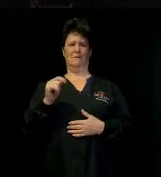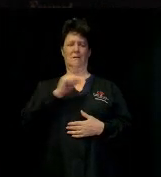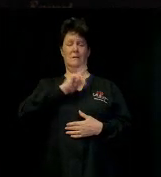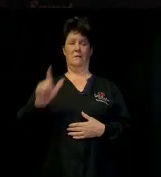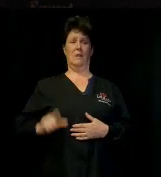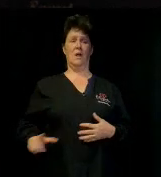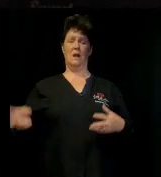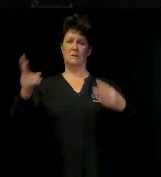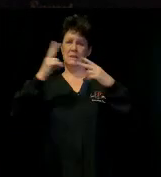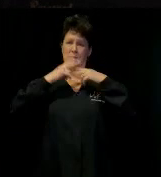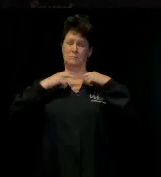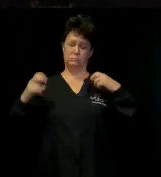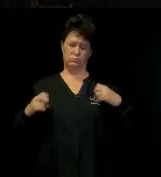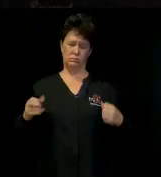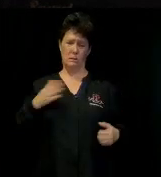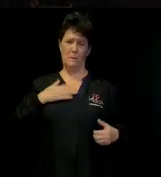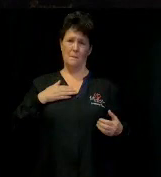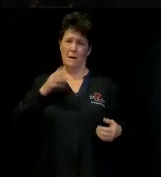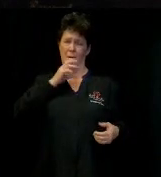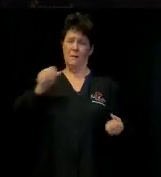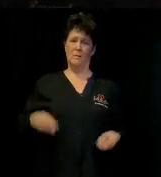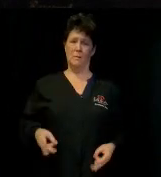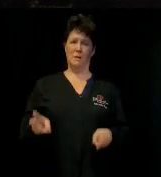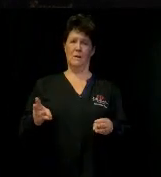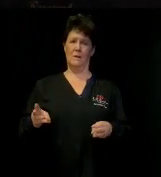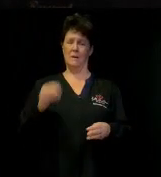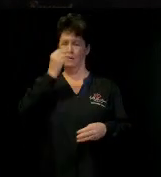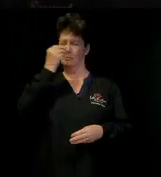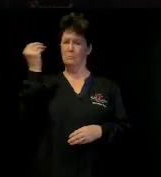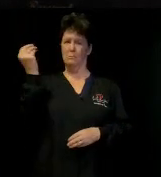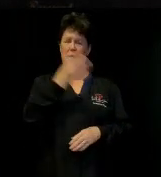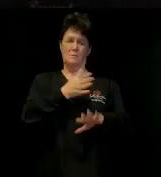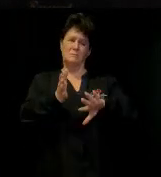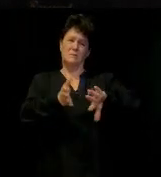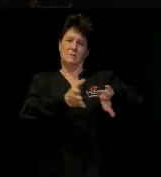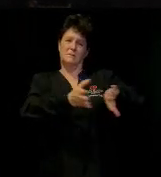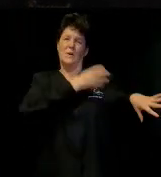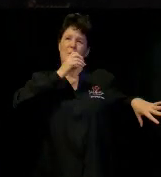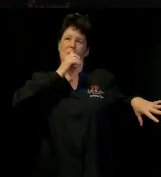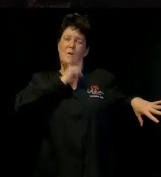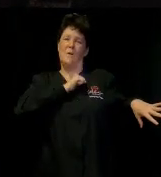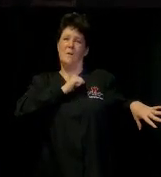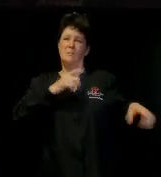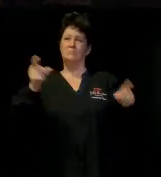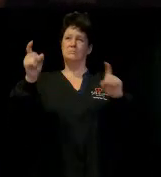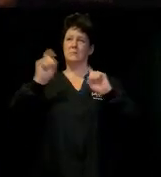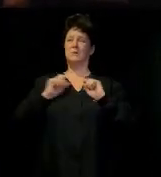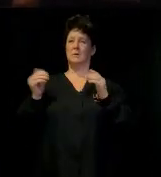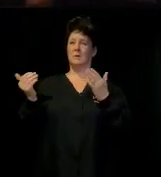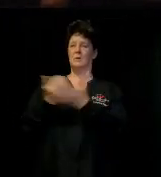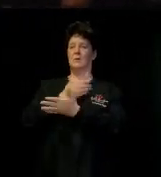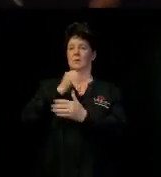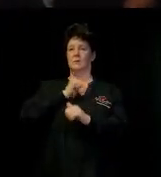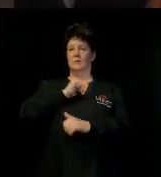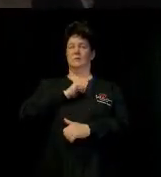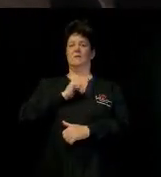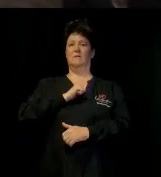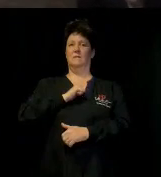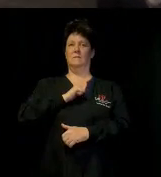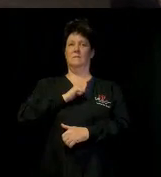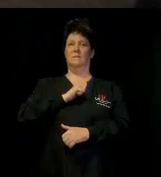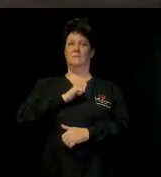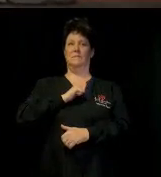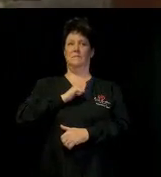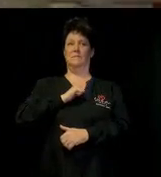myself of my former nature. And I put off and disregard my old renewed self. which characterized by previous manners of life and